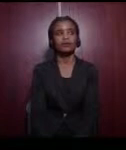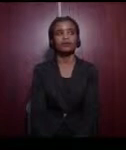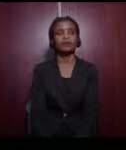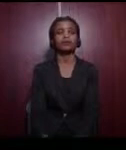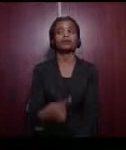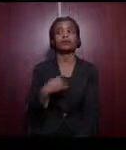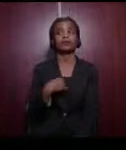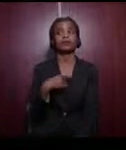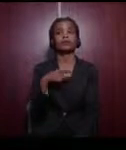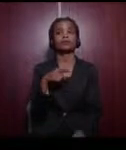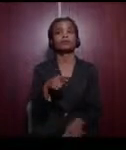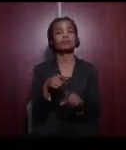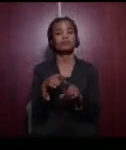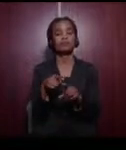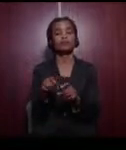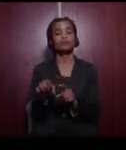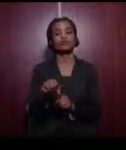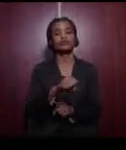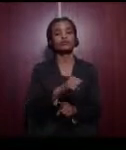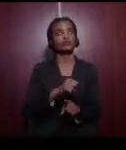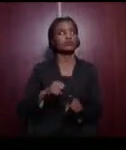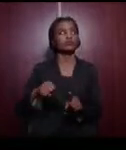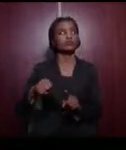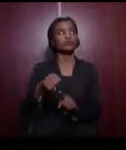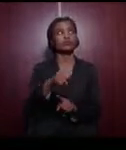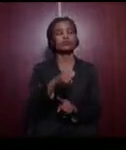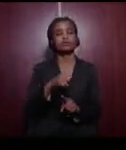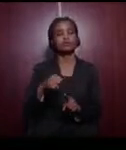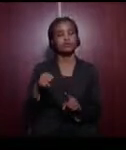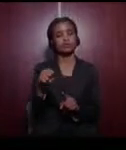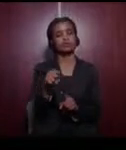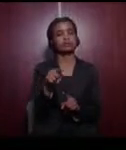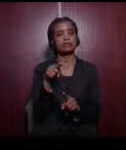my society, my nerves.